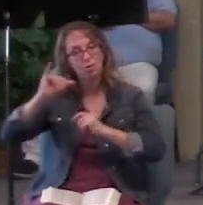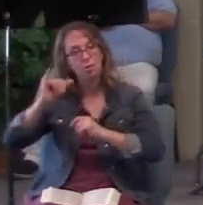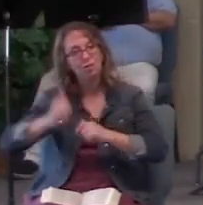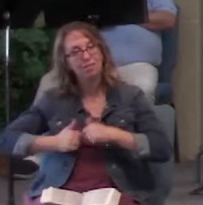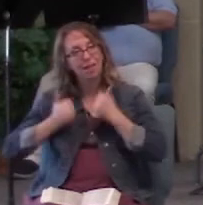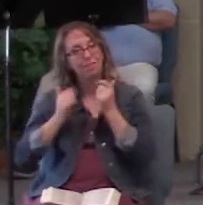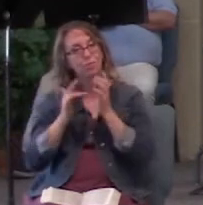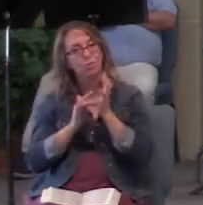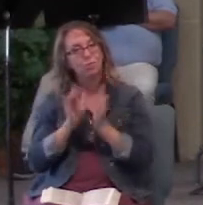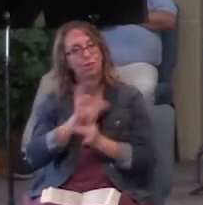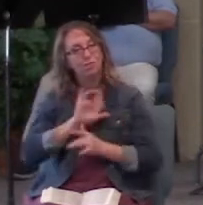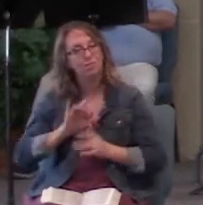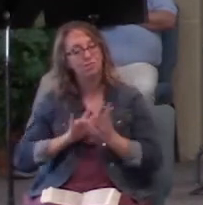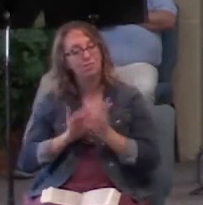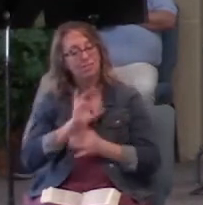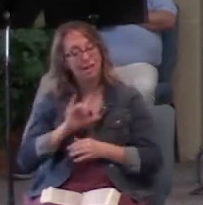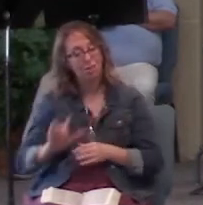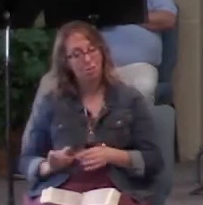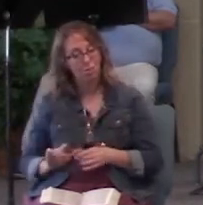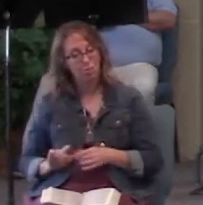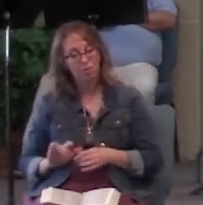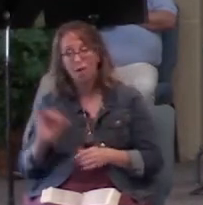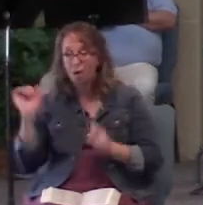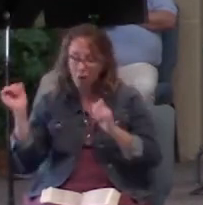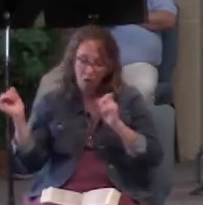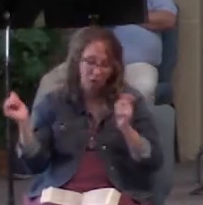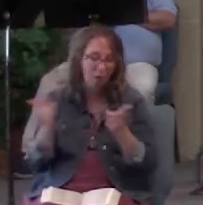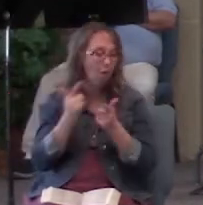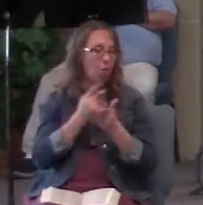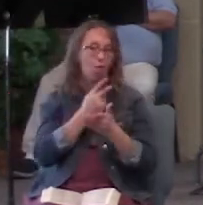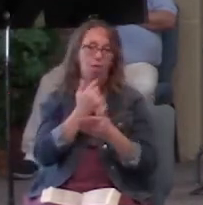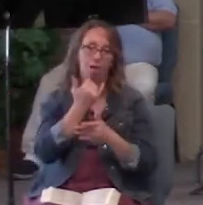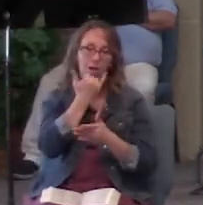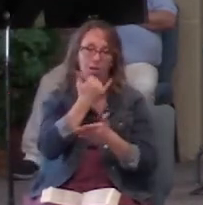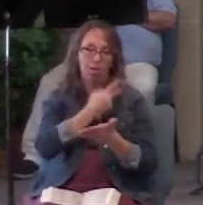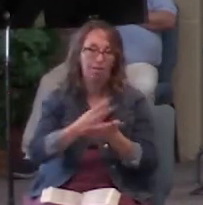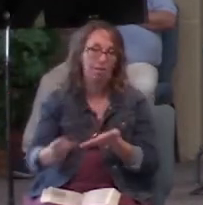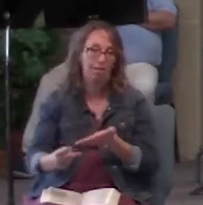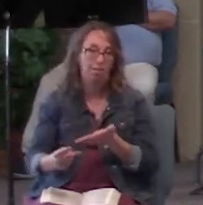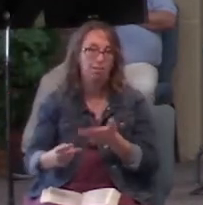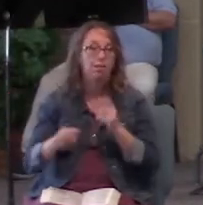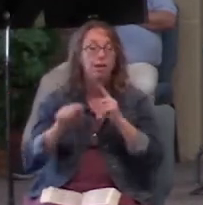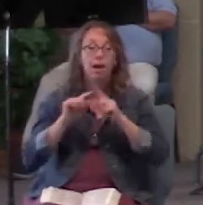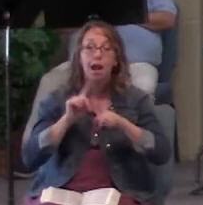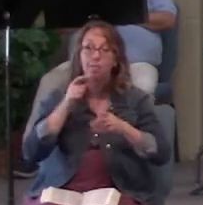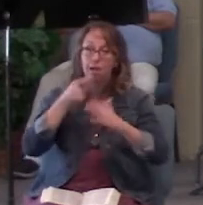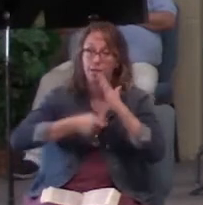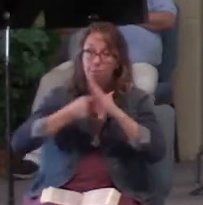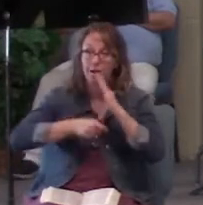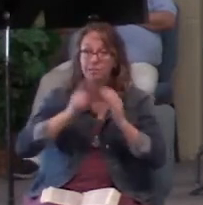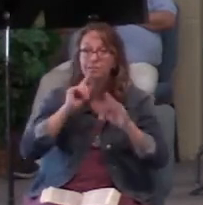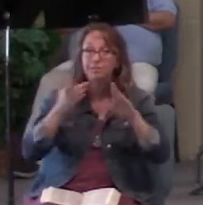have sinned and fall short of the glory of God. And that price is death. But Jesus